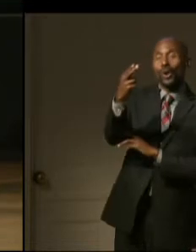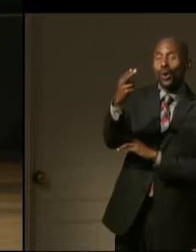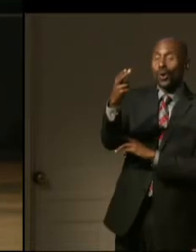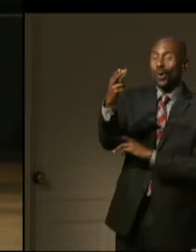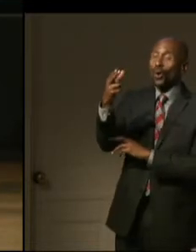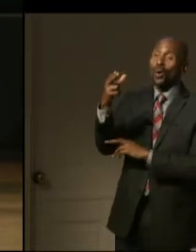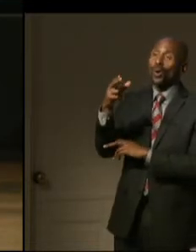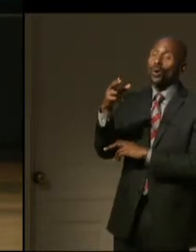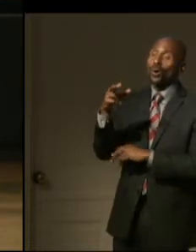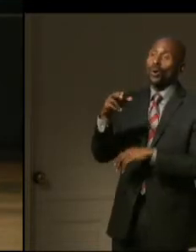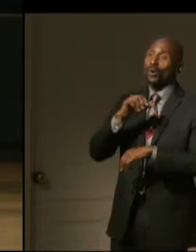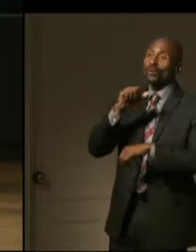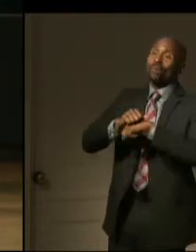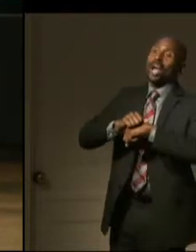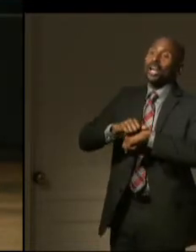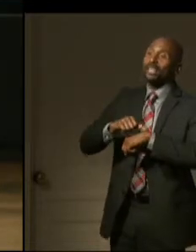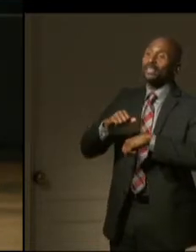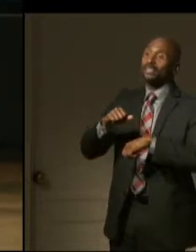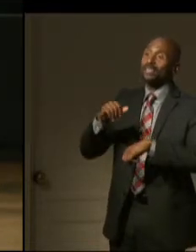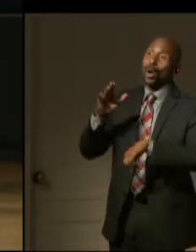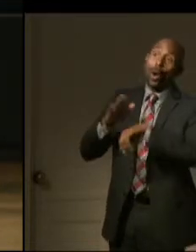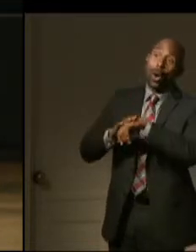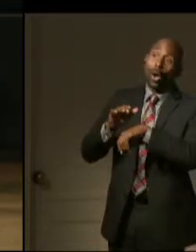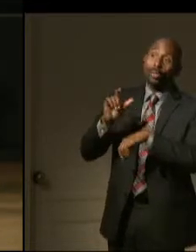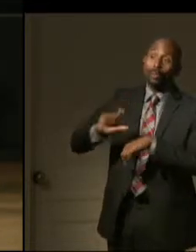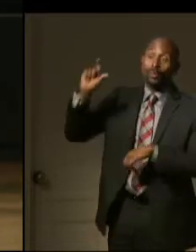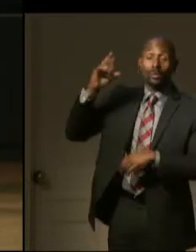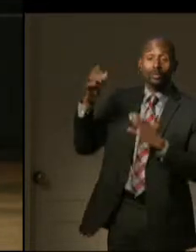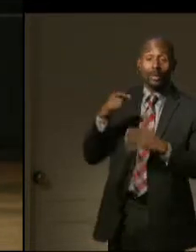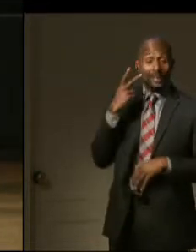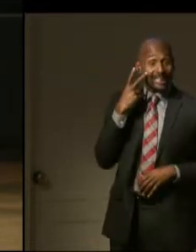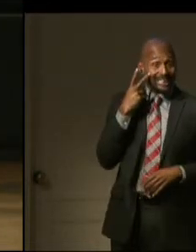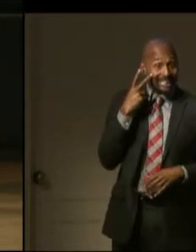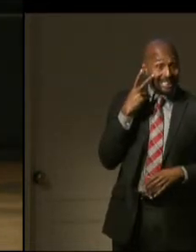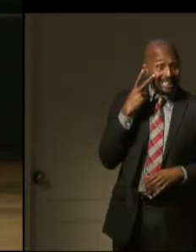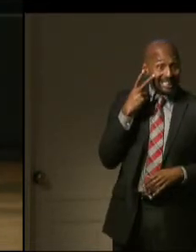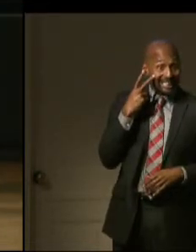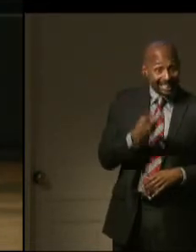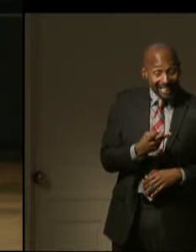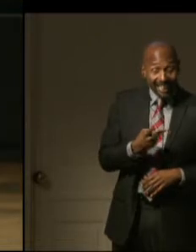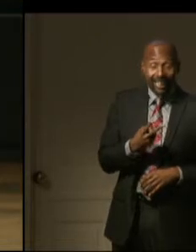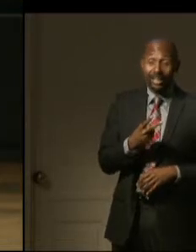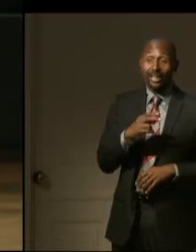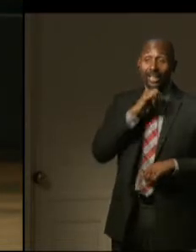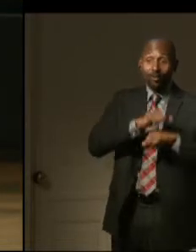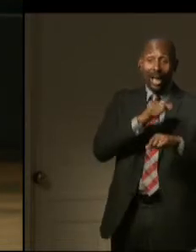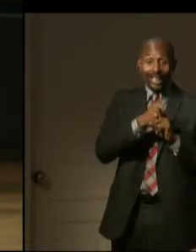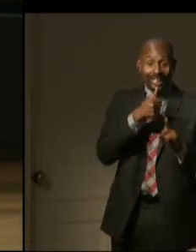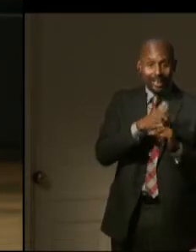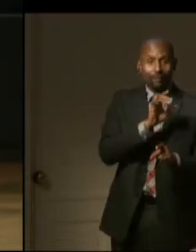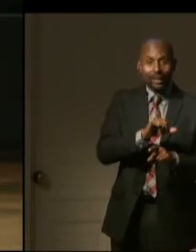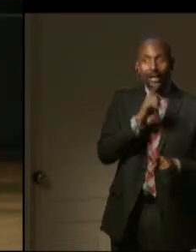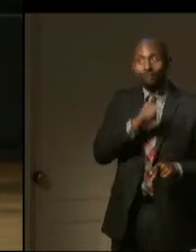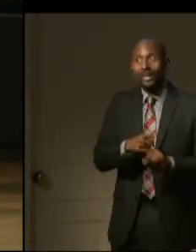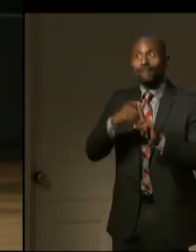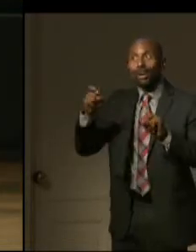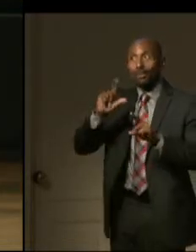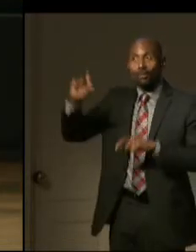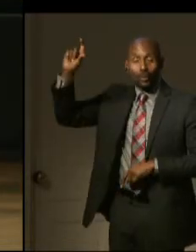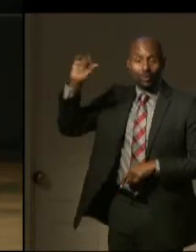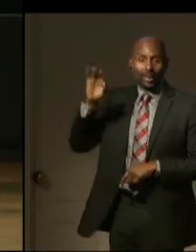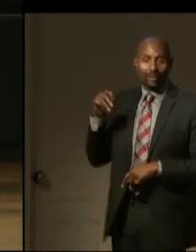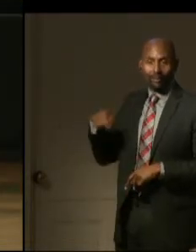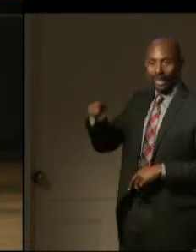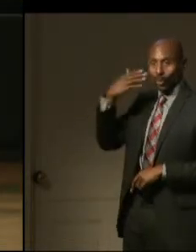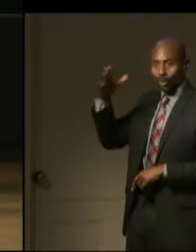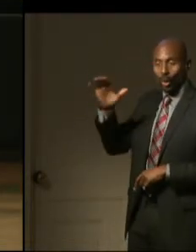the moon and they might actually get to see the rock that was actually on the moon. And if they don't know that that's possible, then they may not come to your